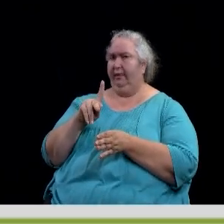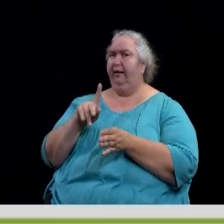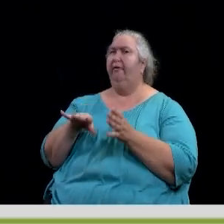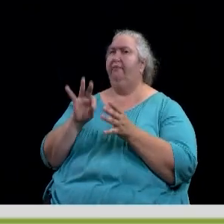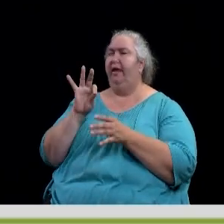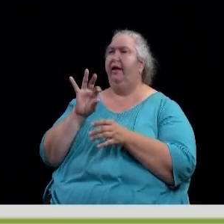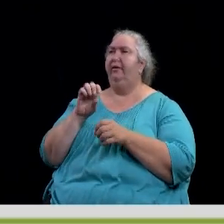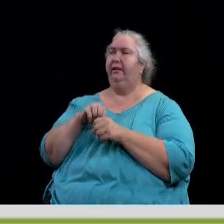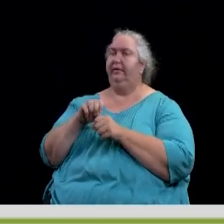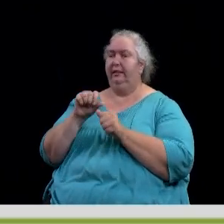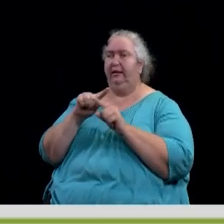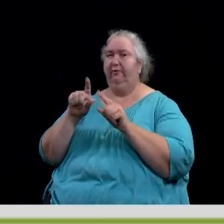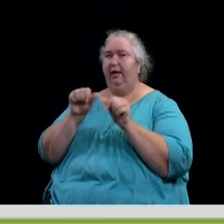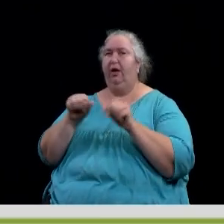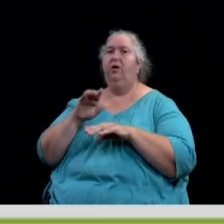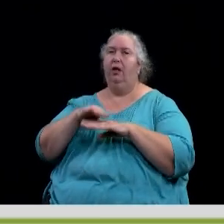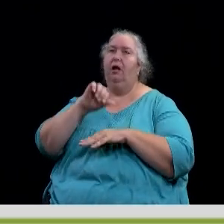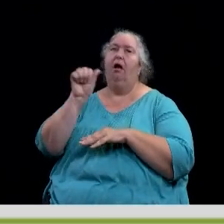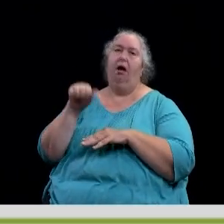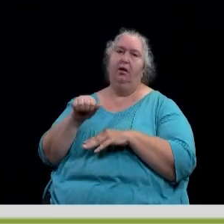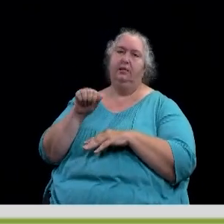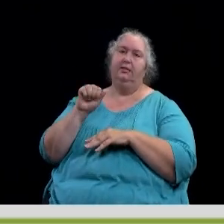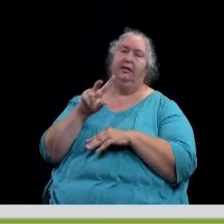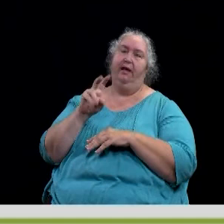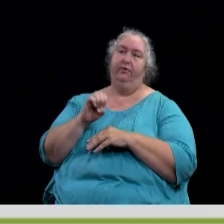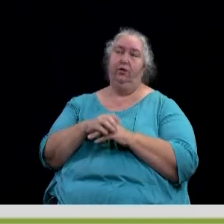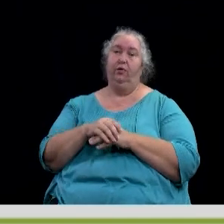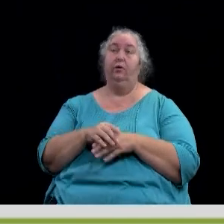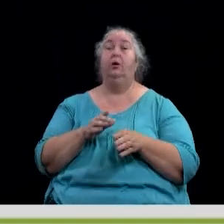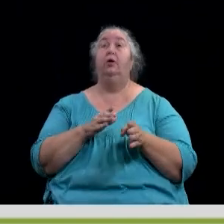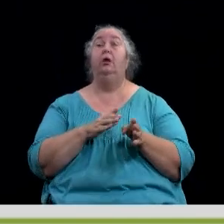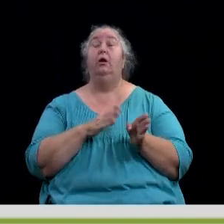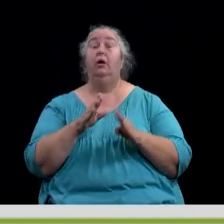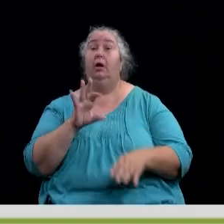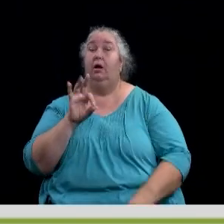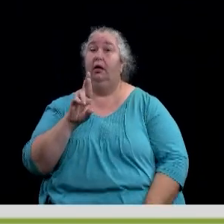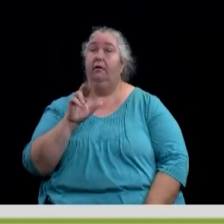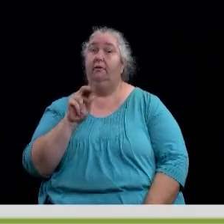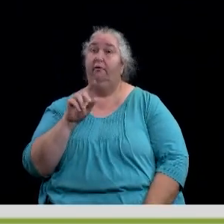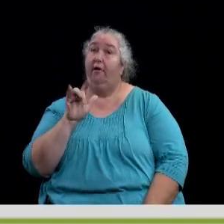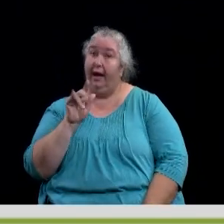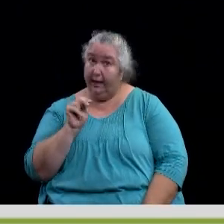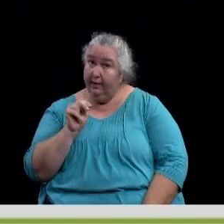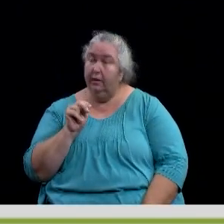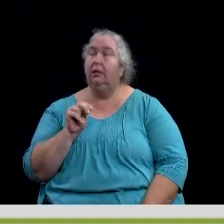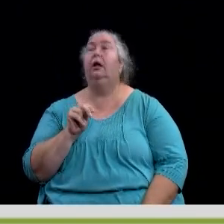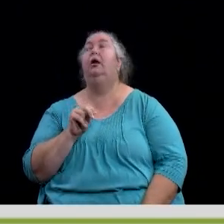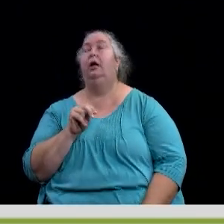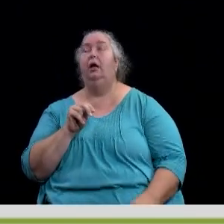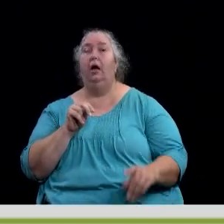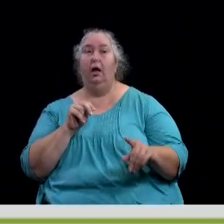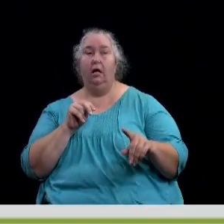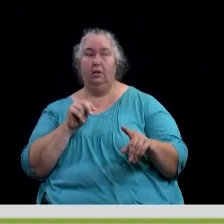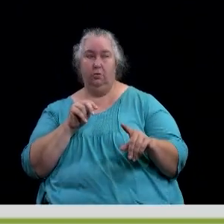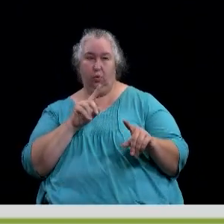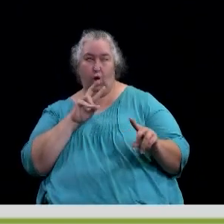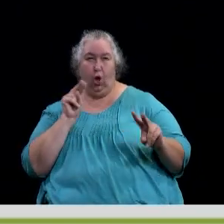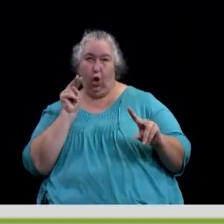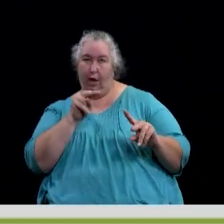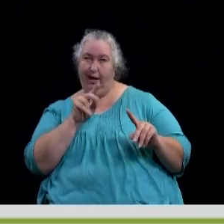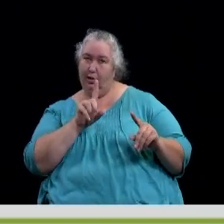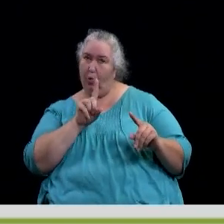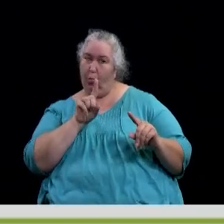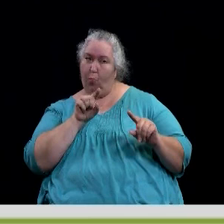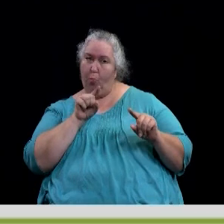Franklin Avenue conversion, another project targeted at one-way street conversion to 2-way operations by rehabilitating